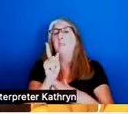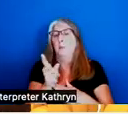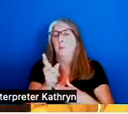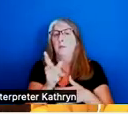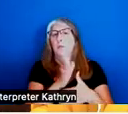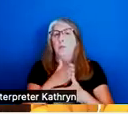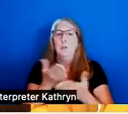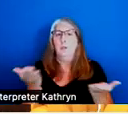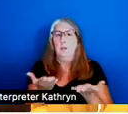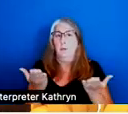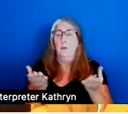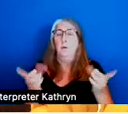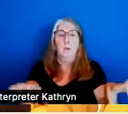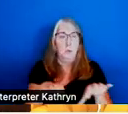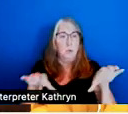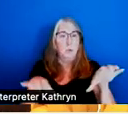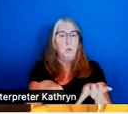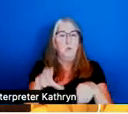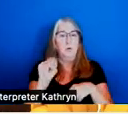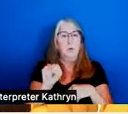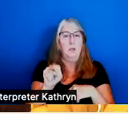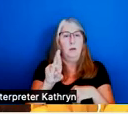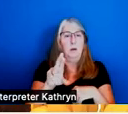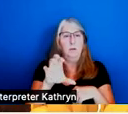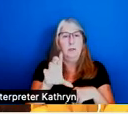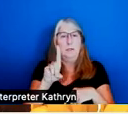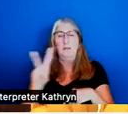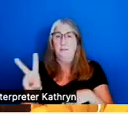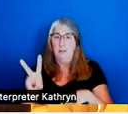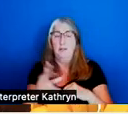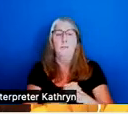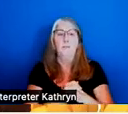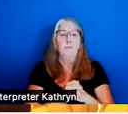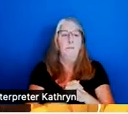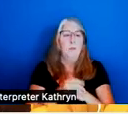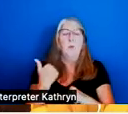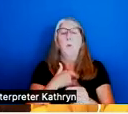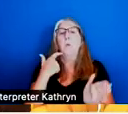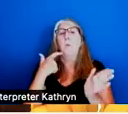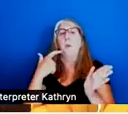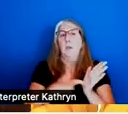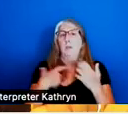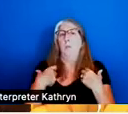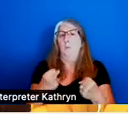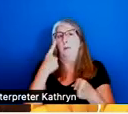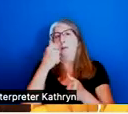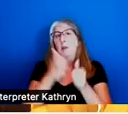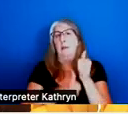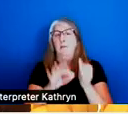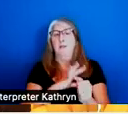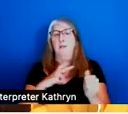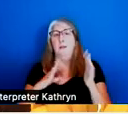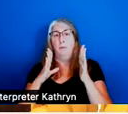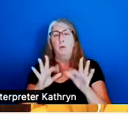at the NRCDV for joy and wellness. We fundamentally recognize that the well-being of every staff person